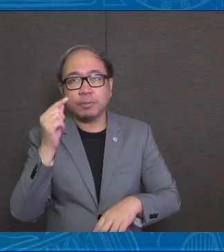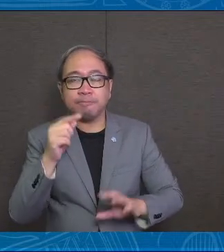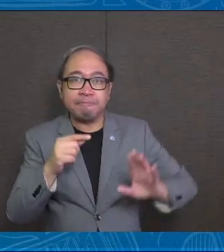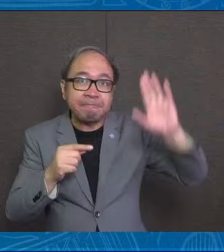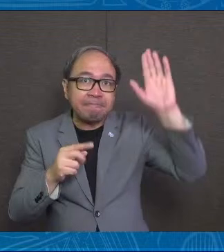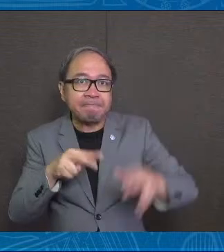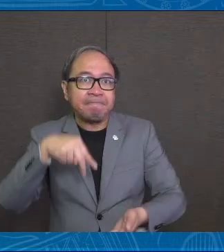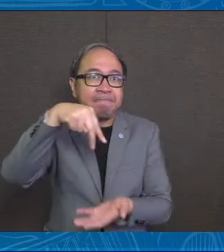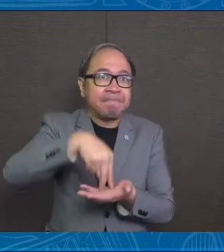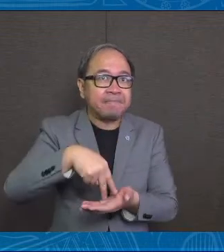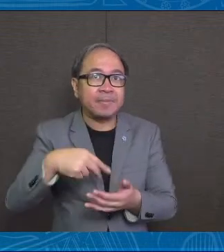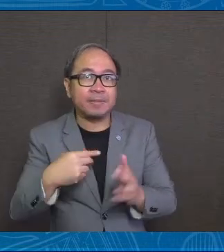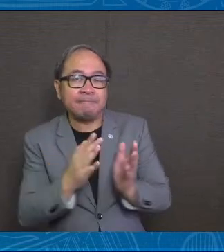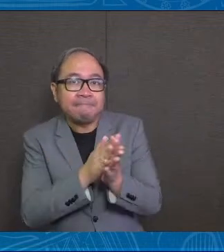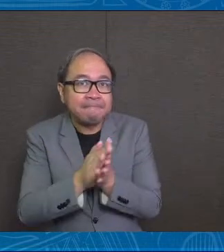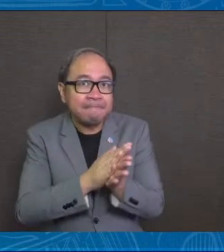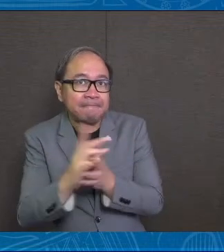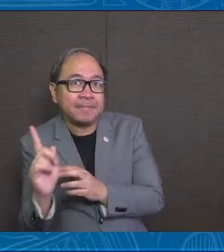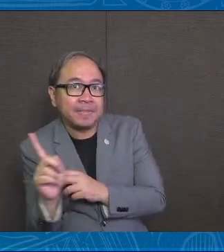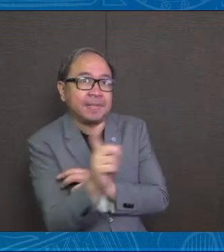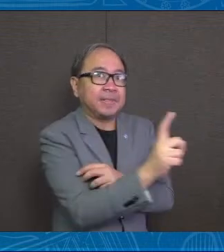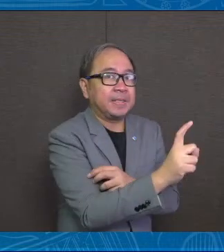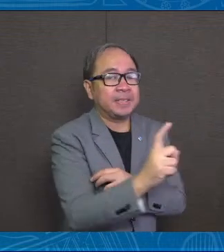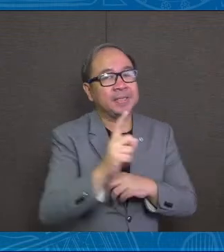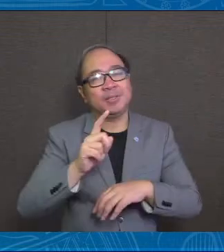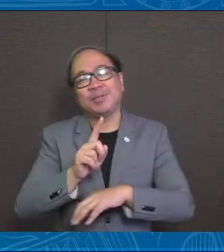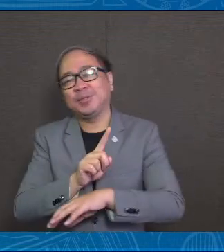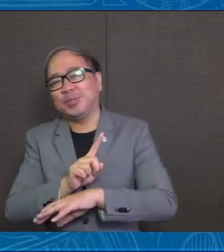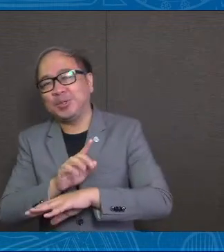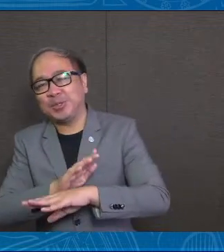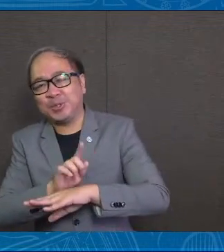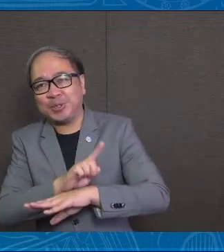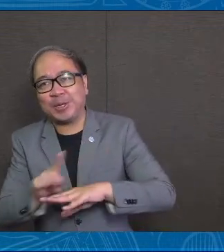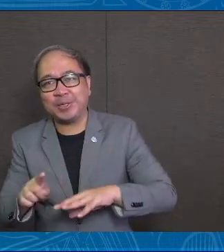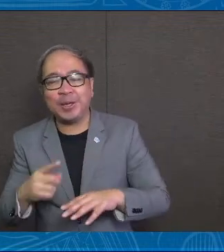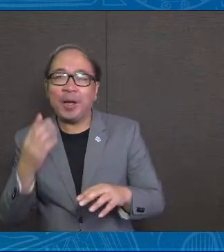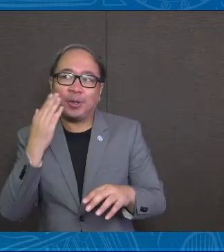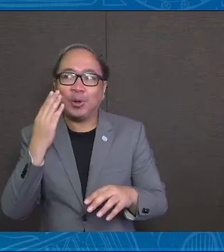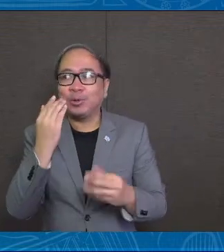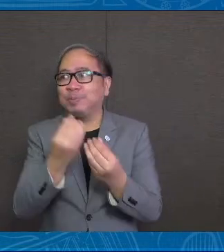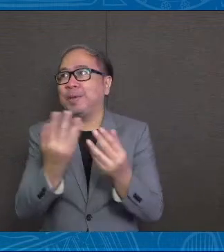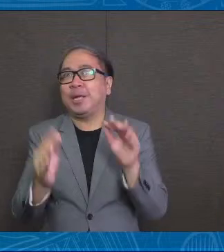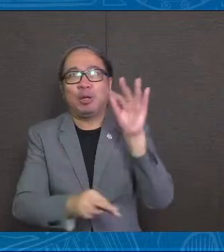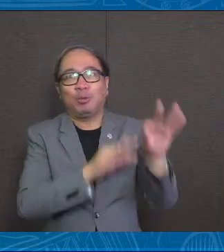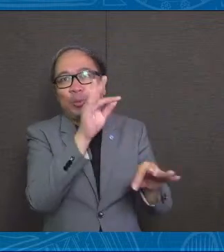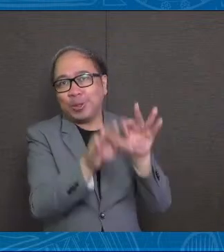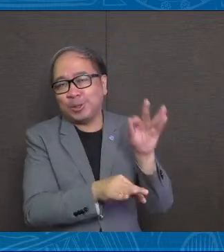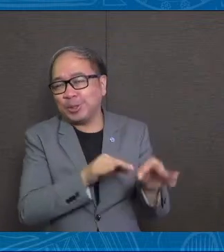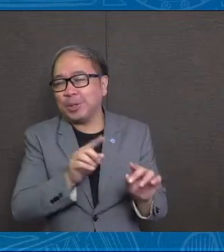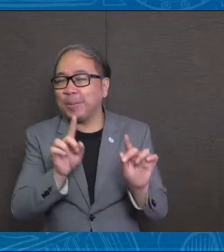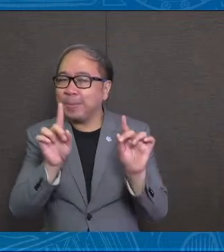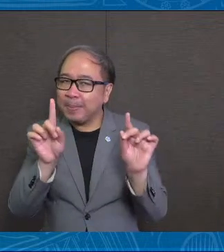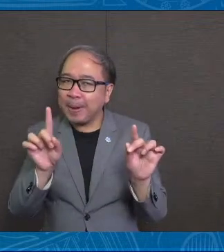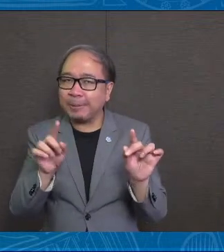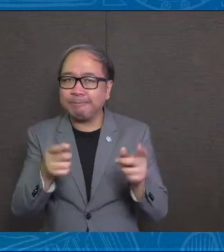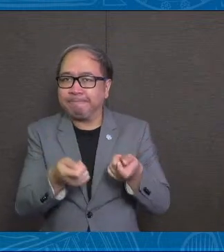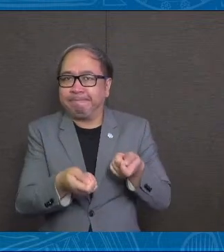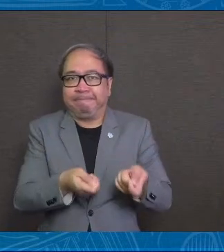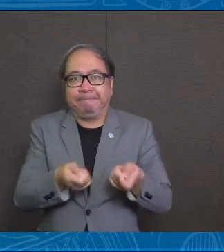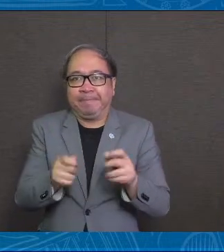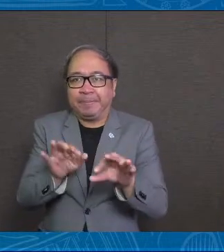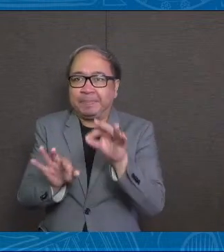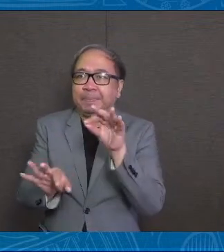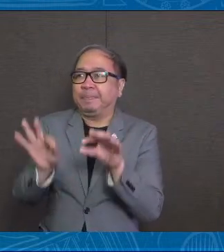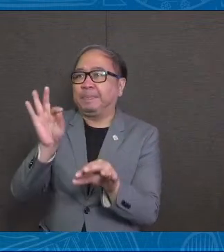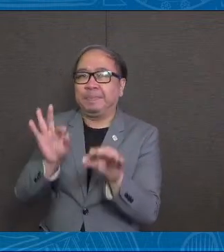going to run up to the stage. Please ask your question. I'm sorry, I know there's a lot of questions, but we have to try and and